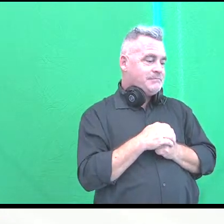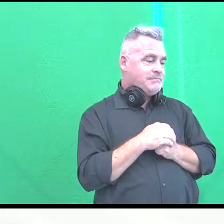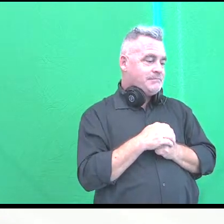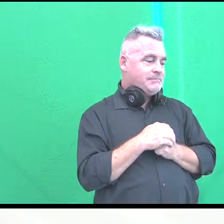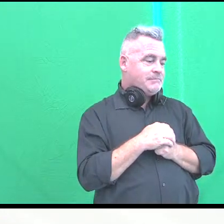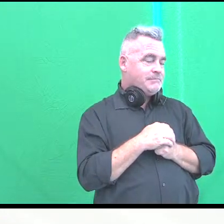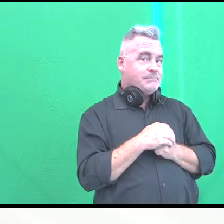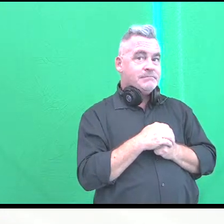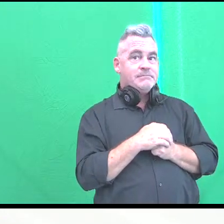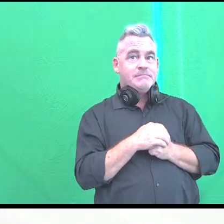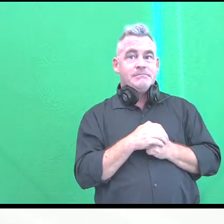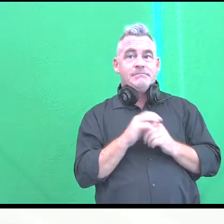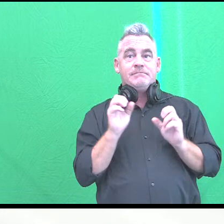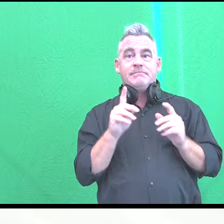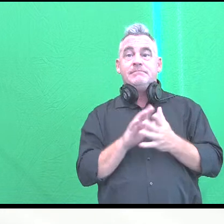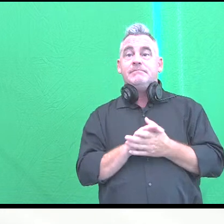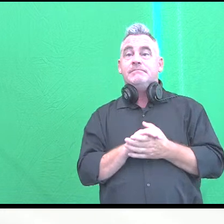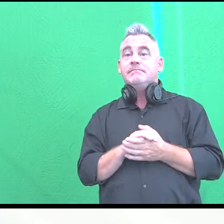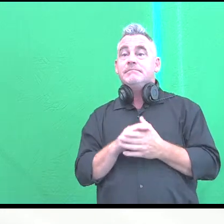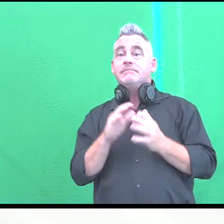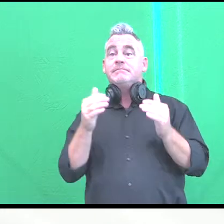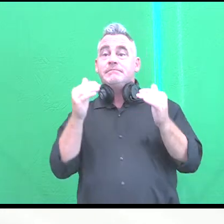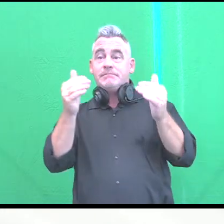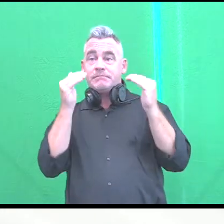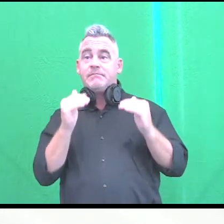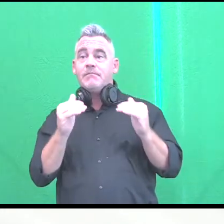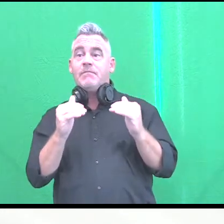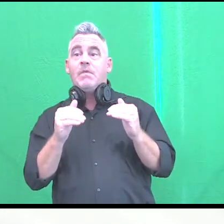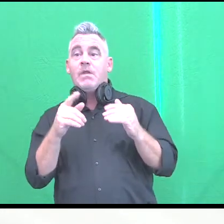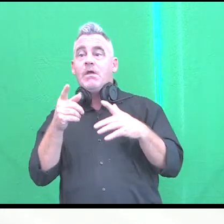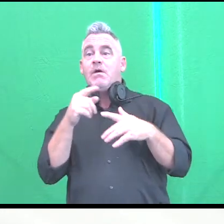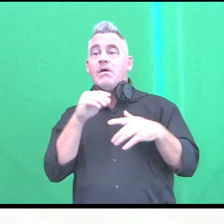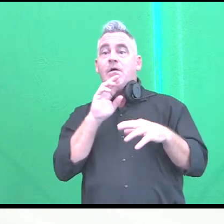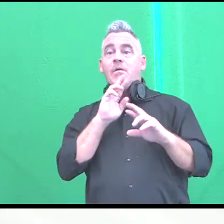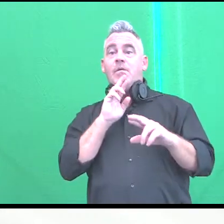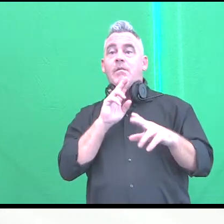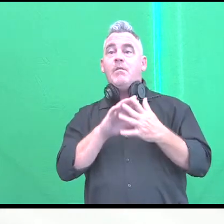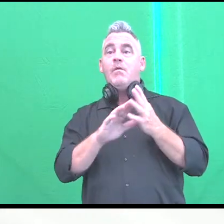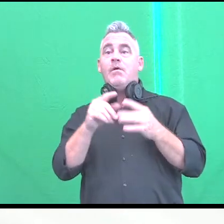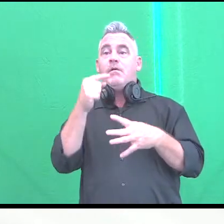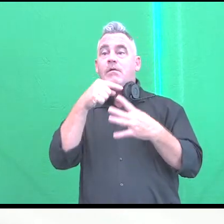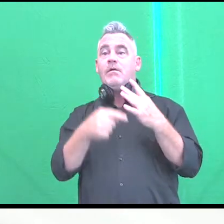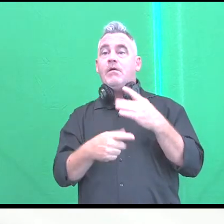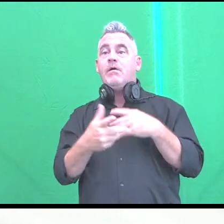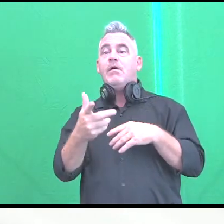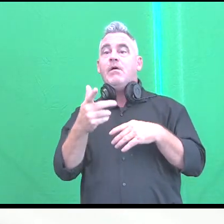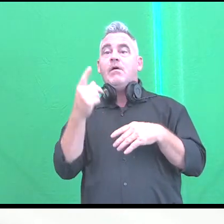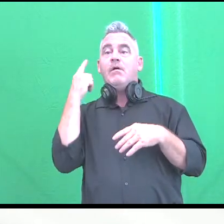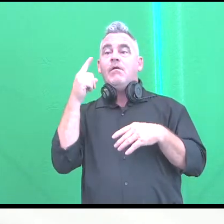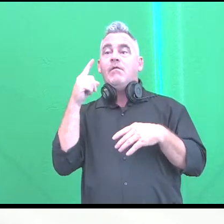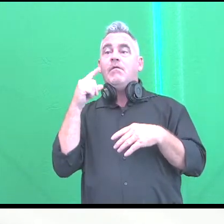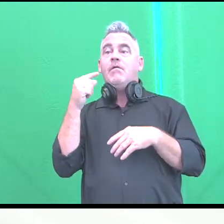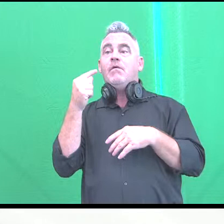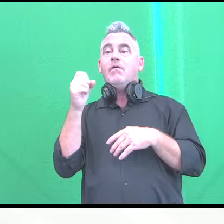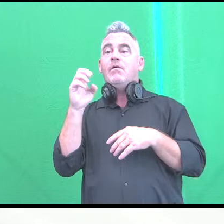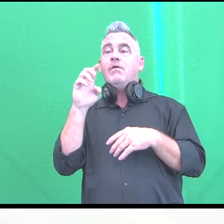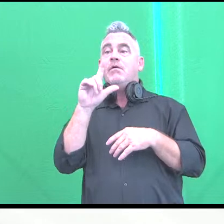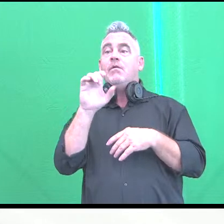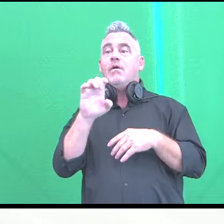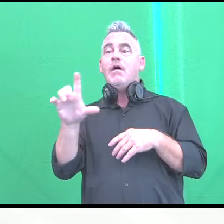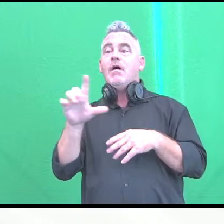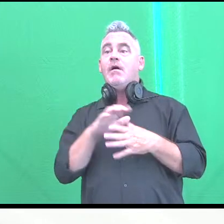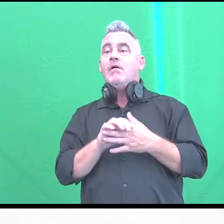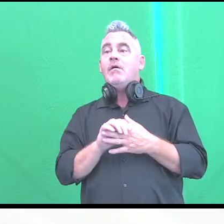Thank you. All right, next item, report of closed session items. Clerk Jarrell, are there any closed item